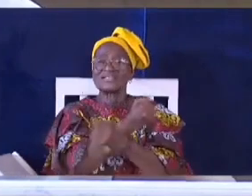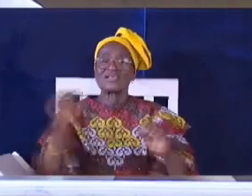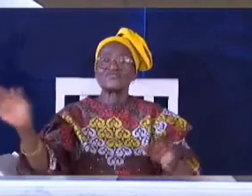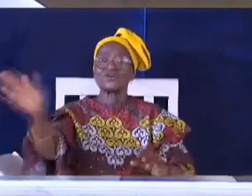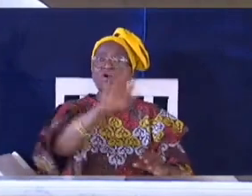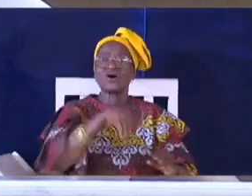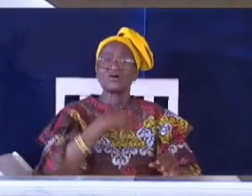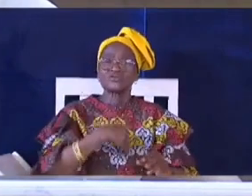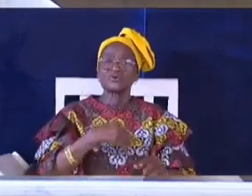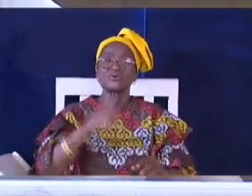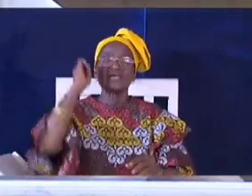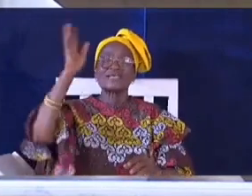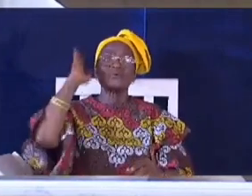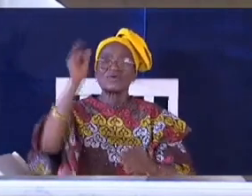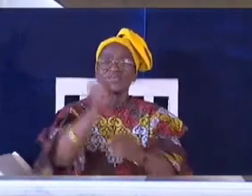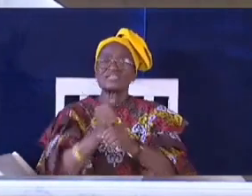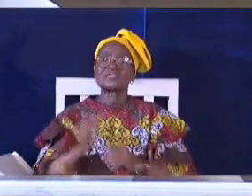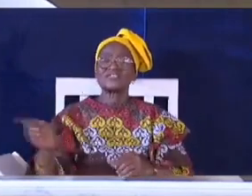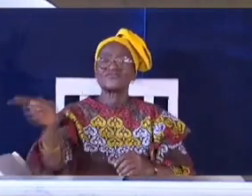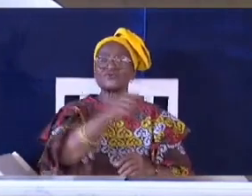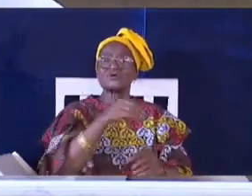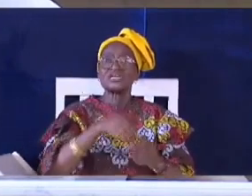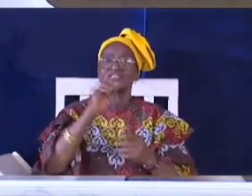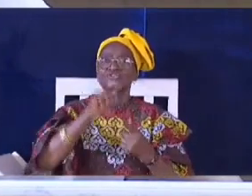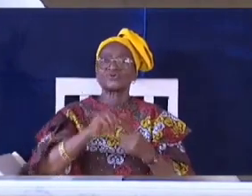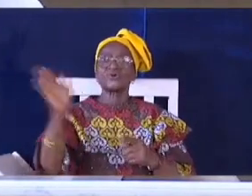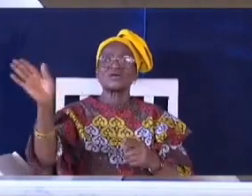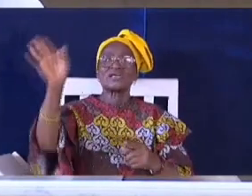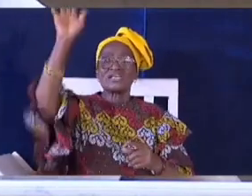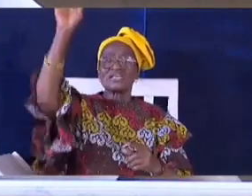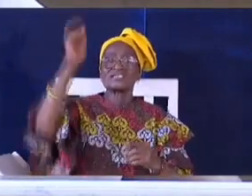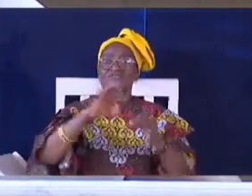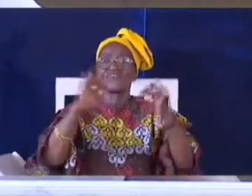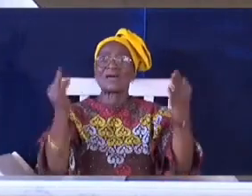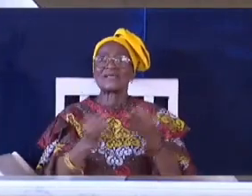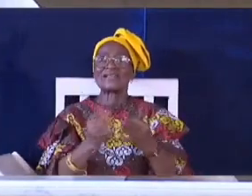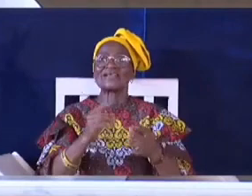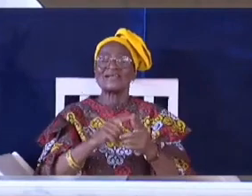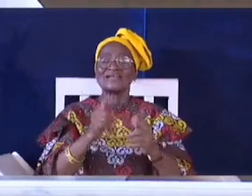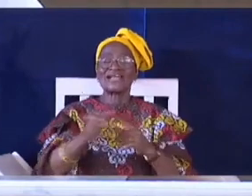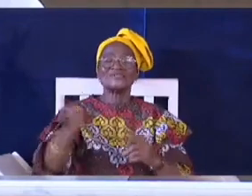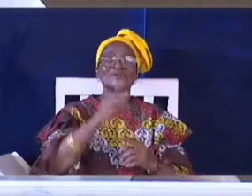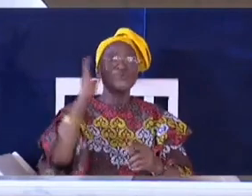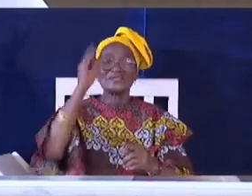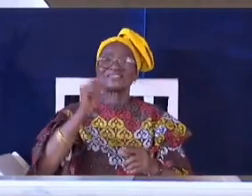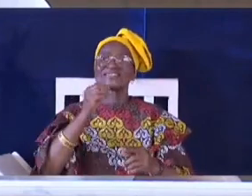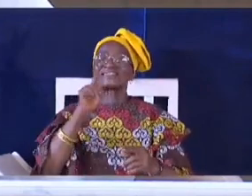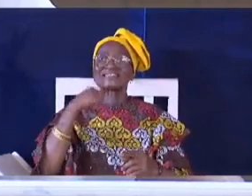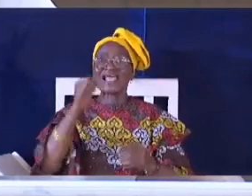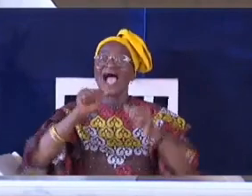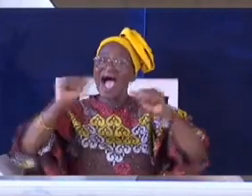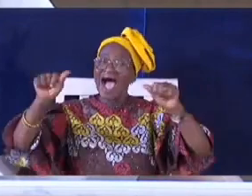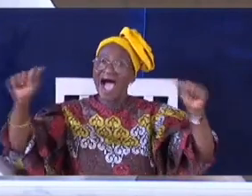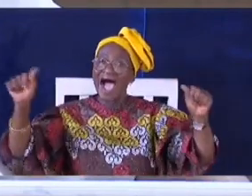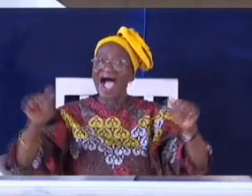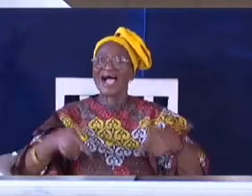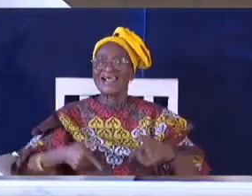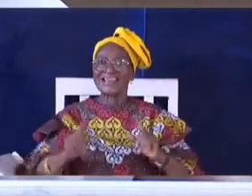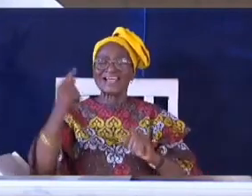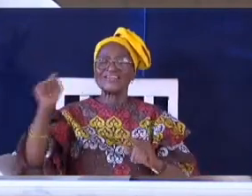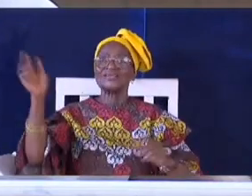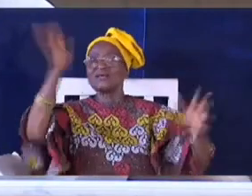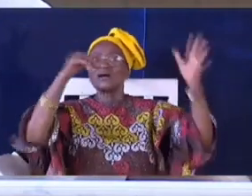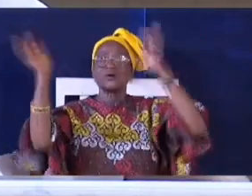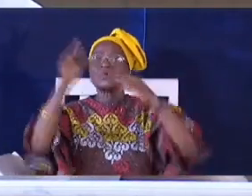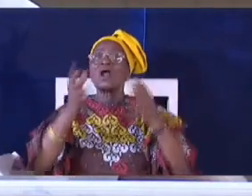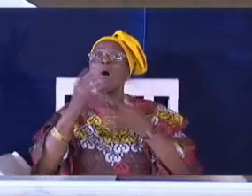receive you into His family. And then you can say, let the wind blow. So I'm calling on